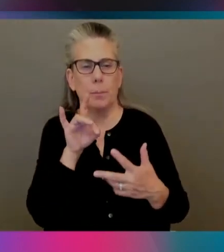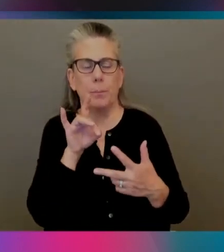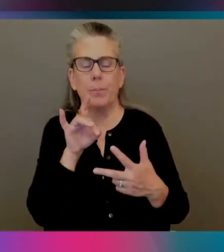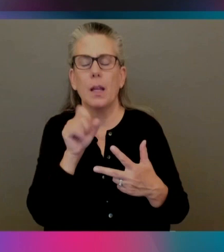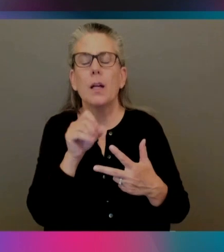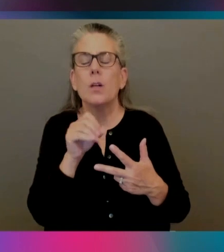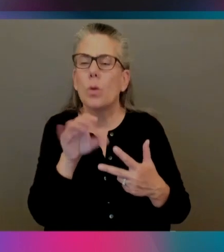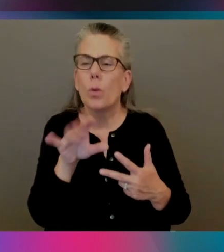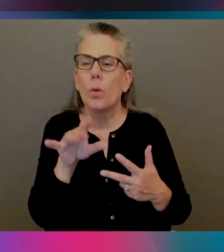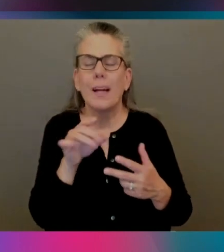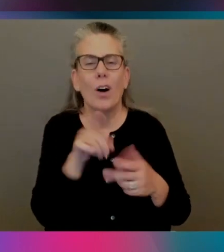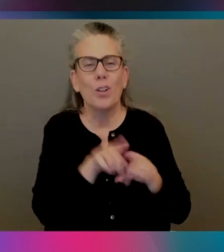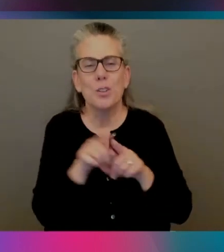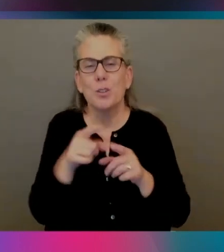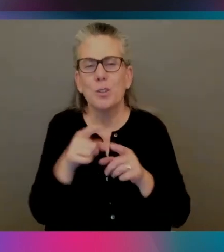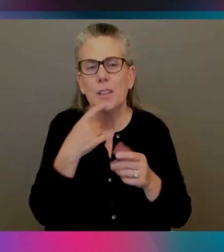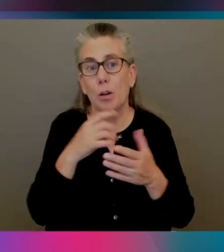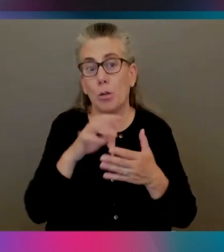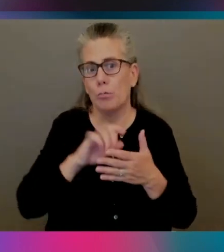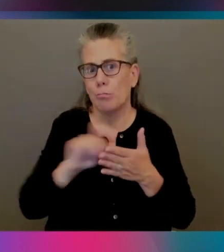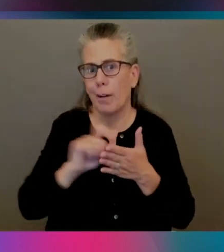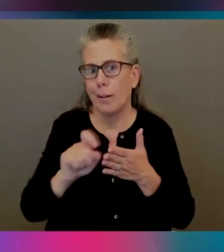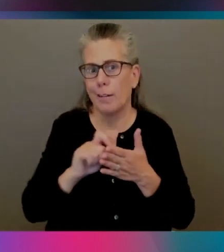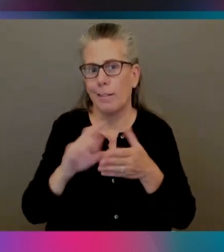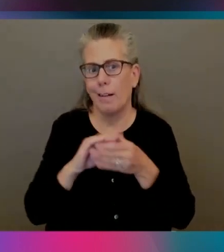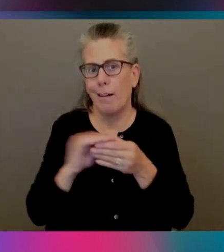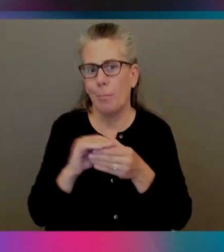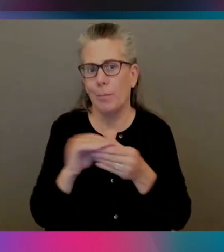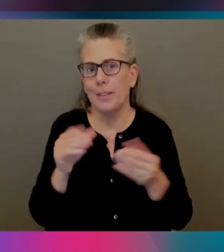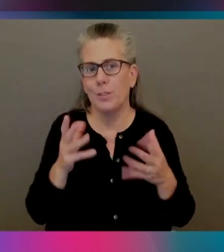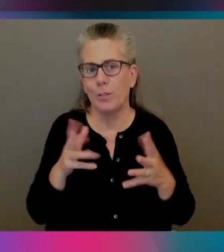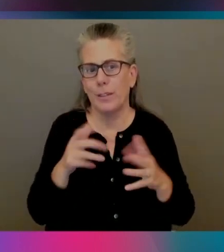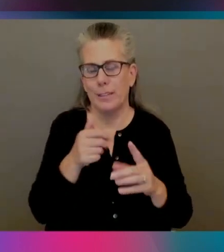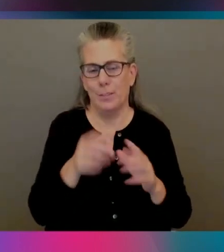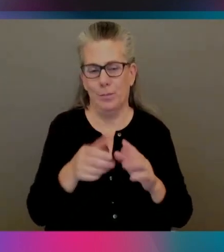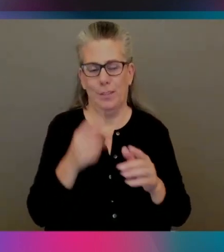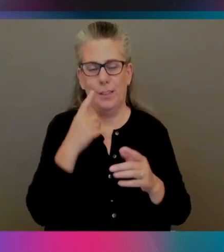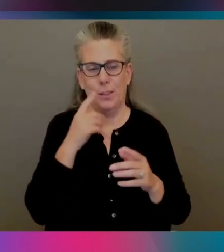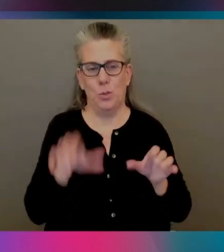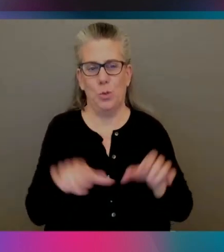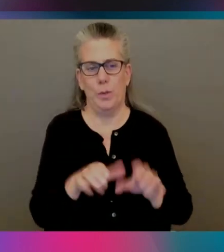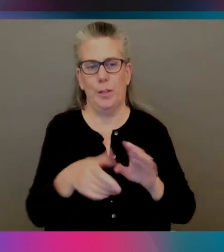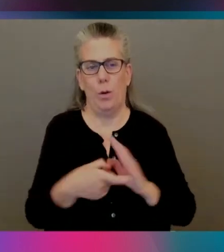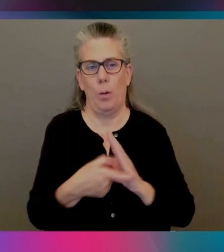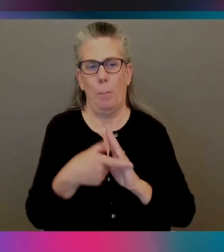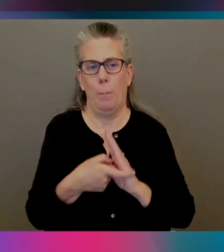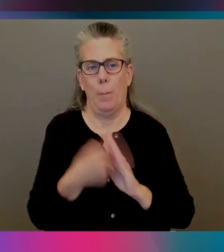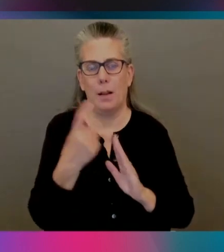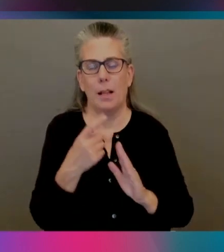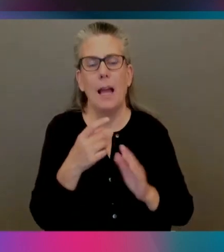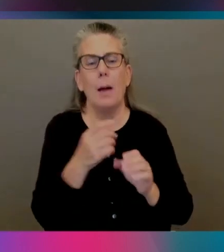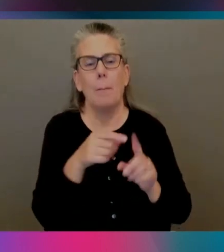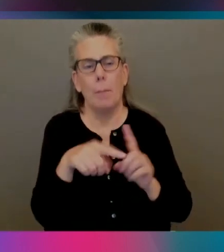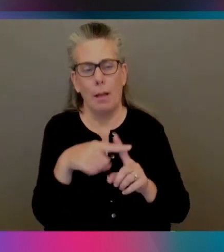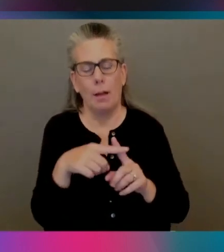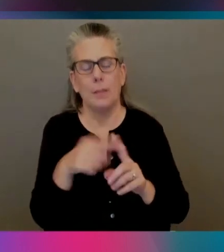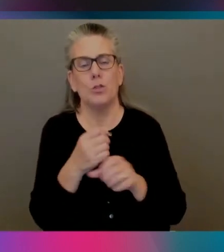comments for you, right? It's I know. add the header, add the data, it's opening a file. It is generating the code along with the comments.